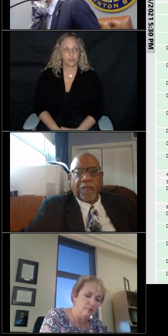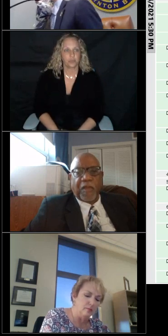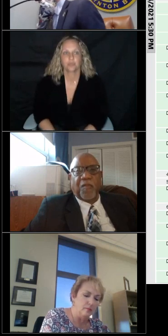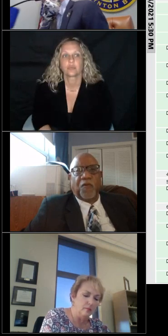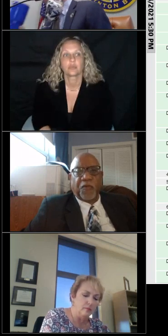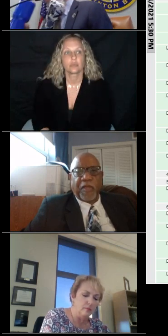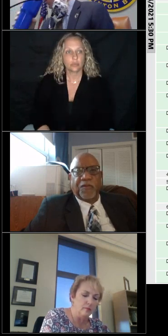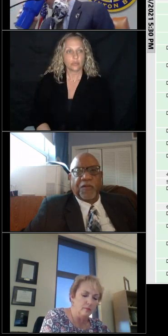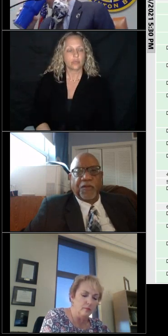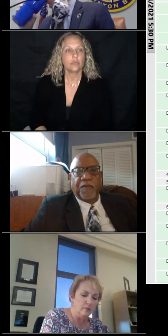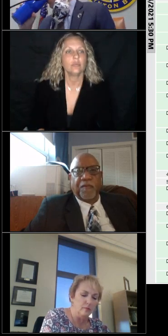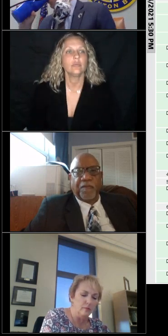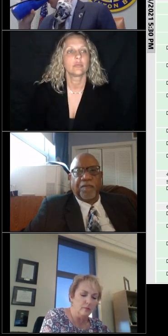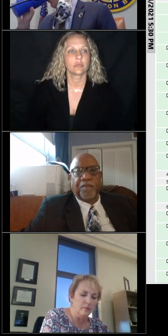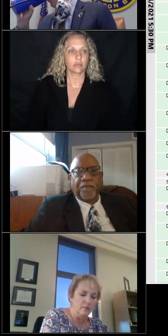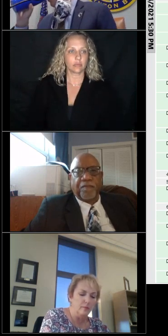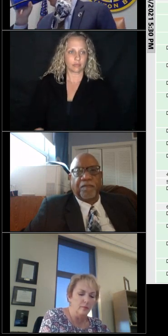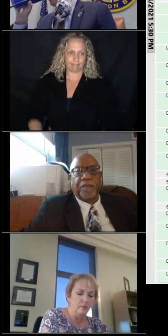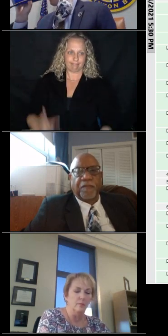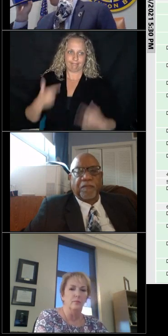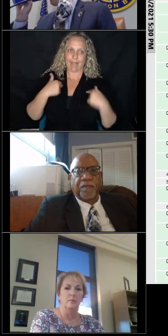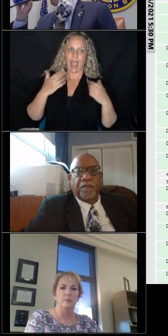Okay, so I'm all for that discussion.